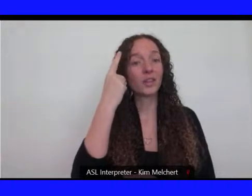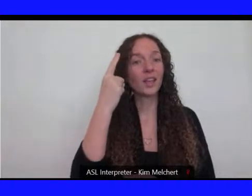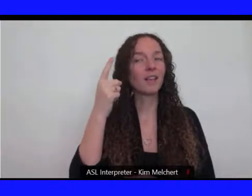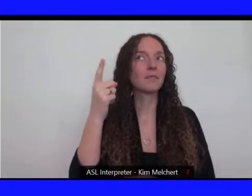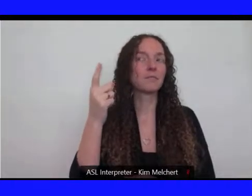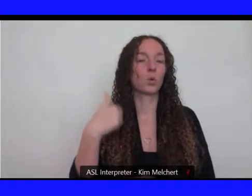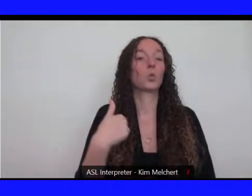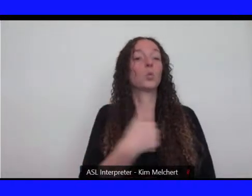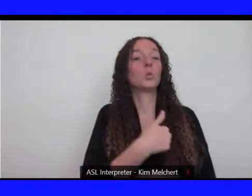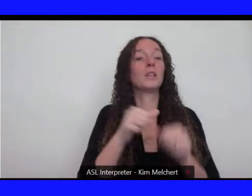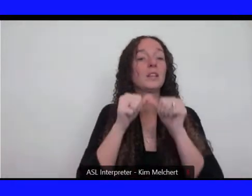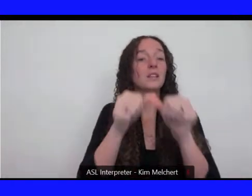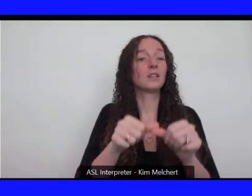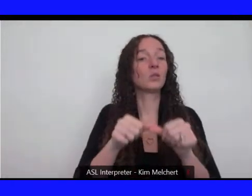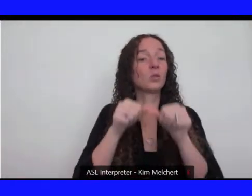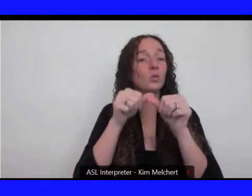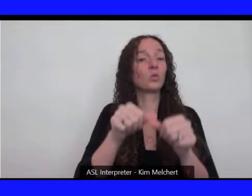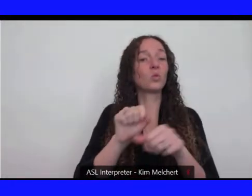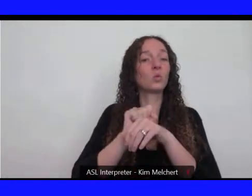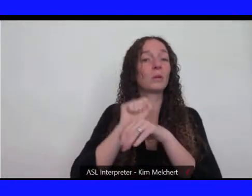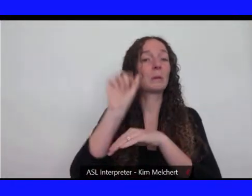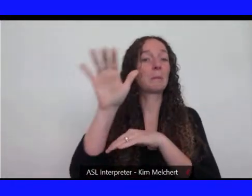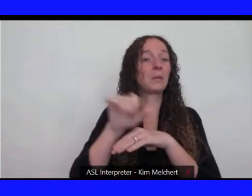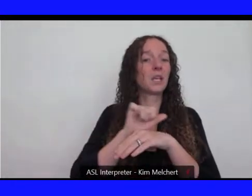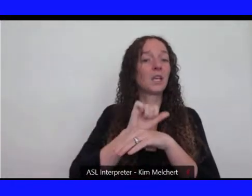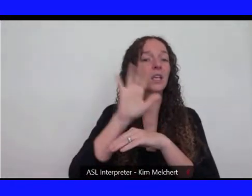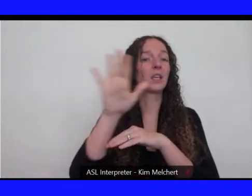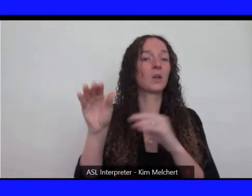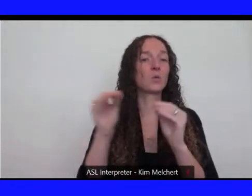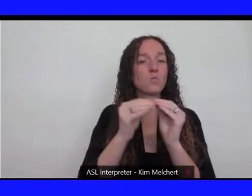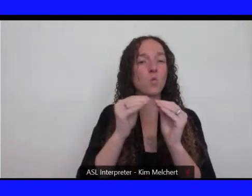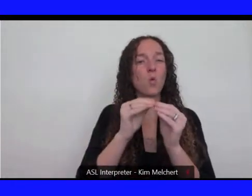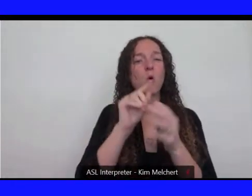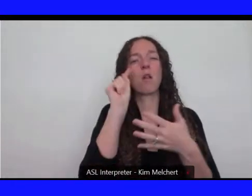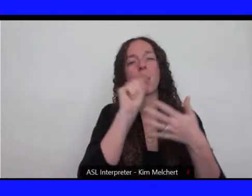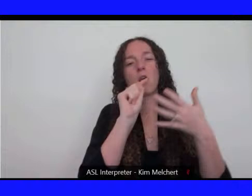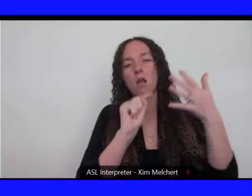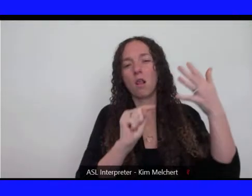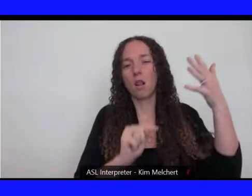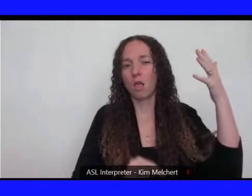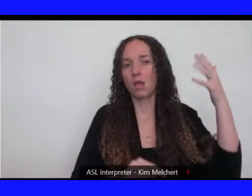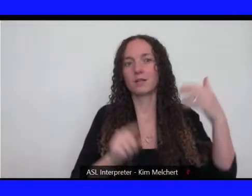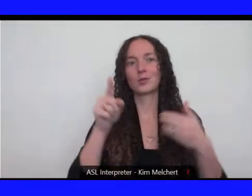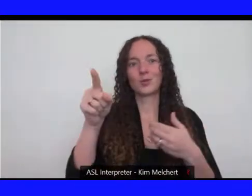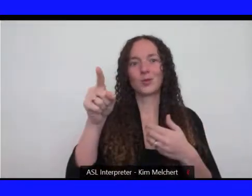go at them again, get the next trench of money. So